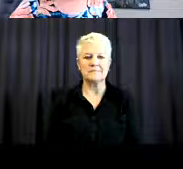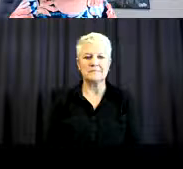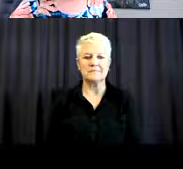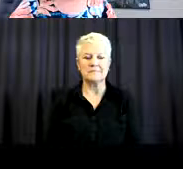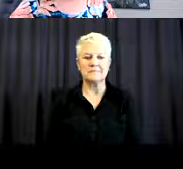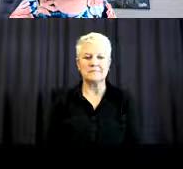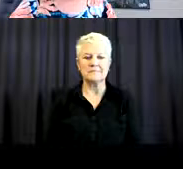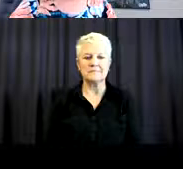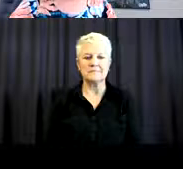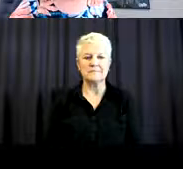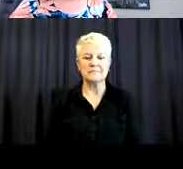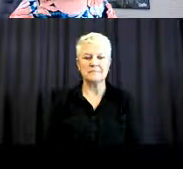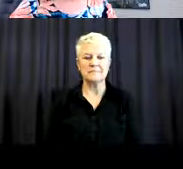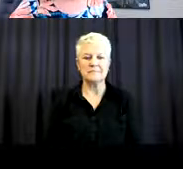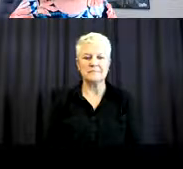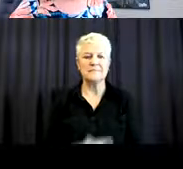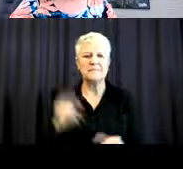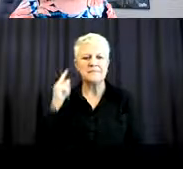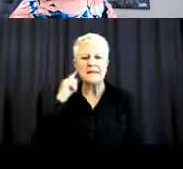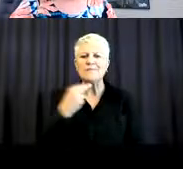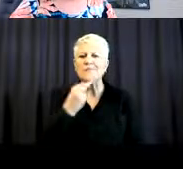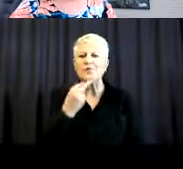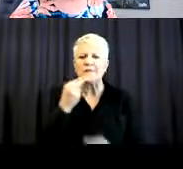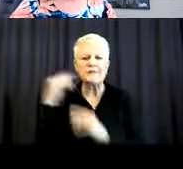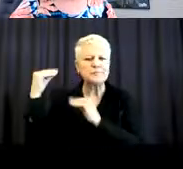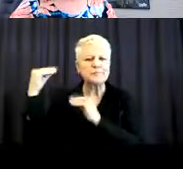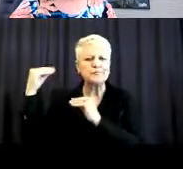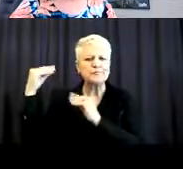She seems okay. I'm not sure she doesn't go after the episode.